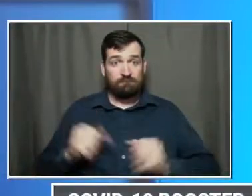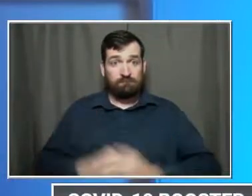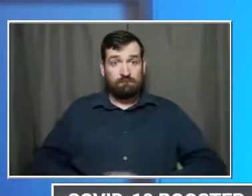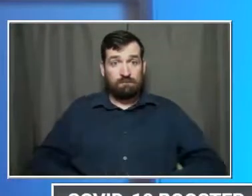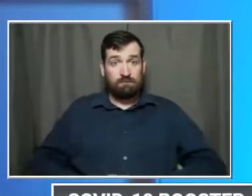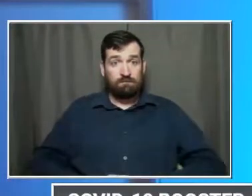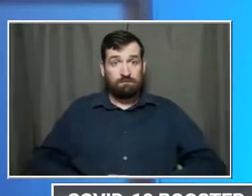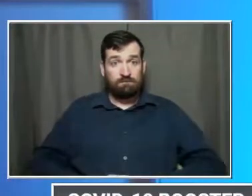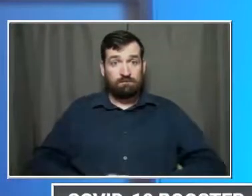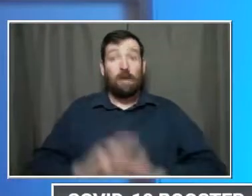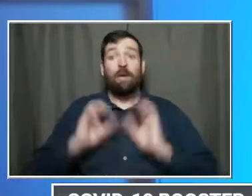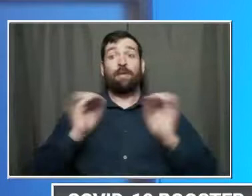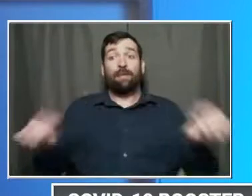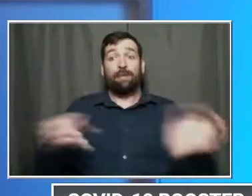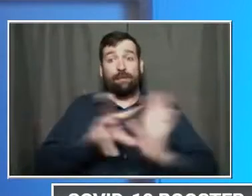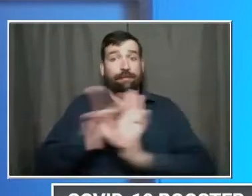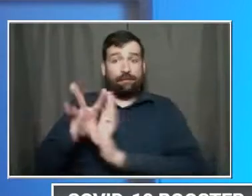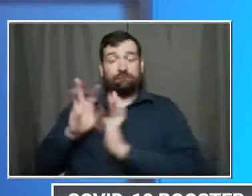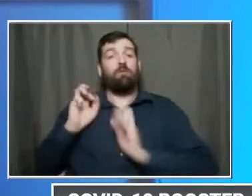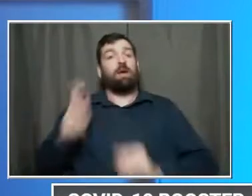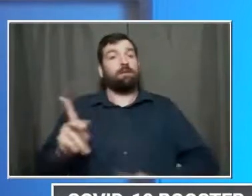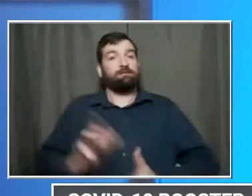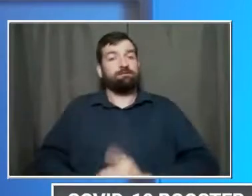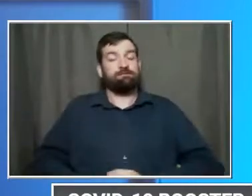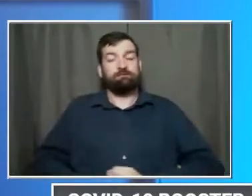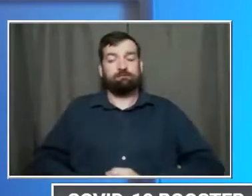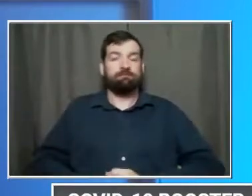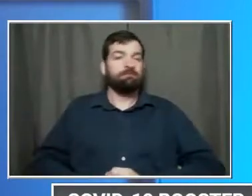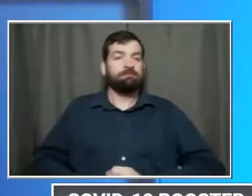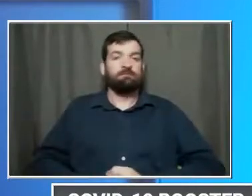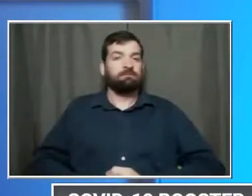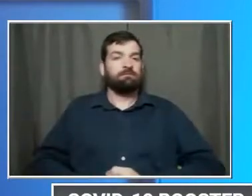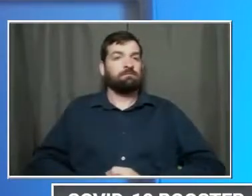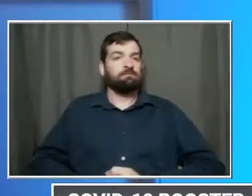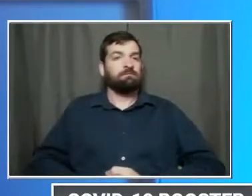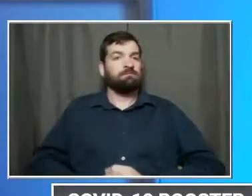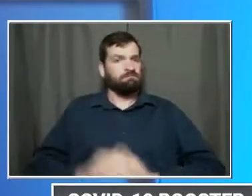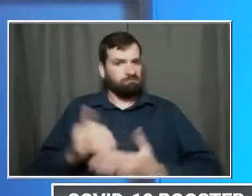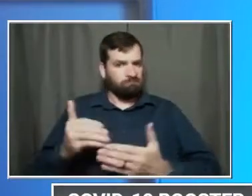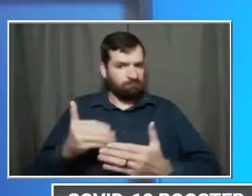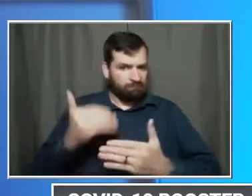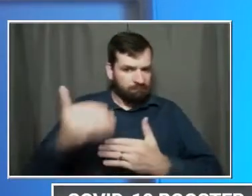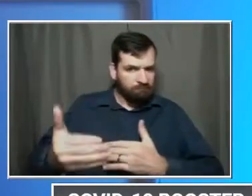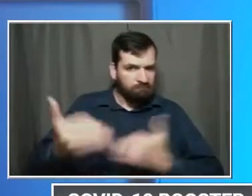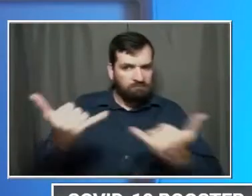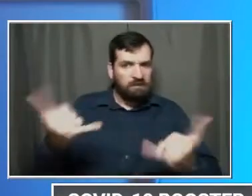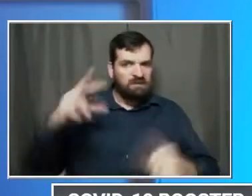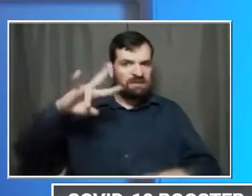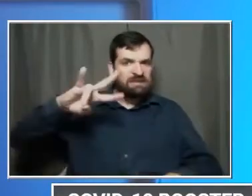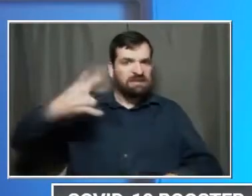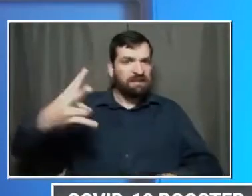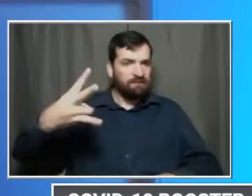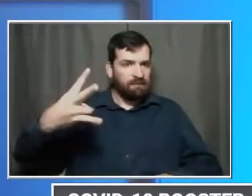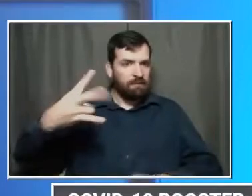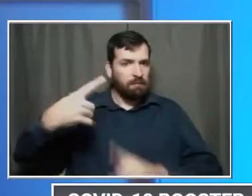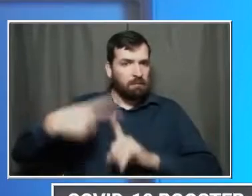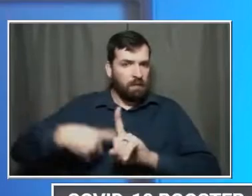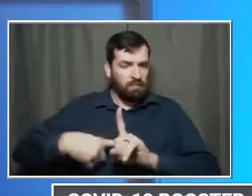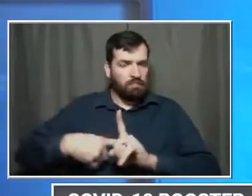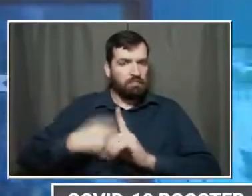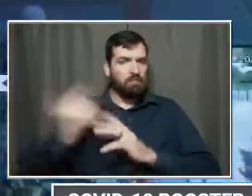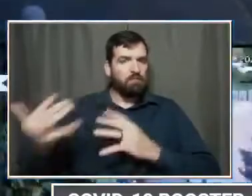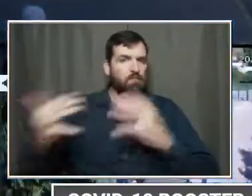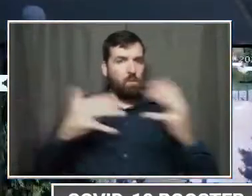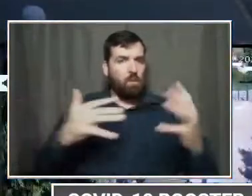No shot. Okay, we are entering now the 7th month of war with Russia, and in other areas where